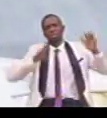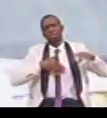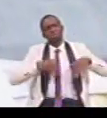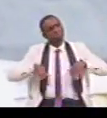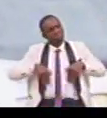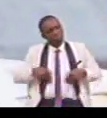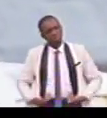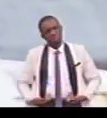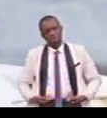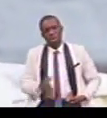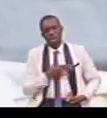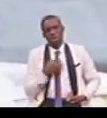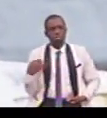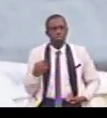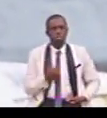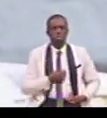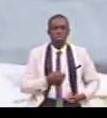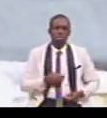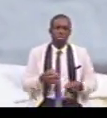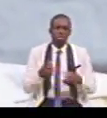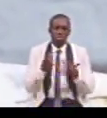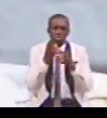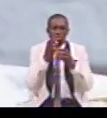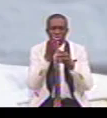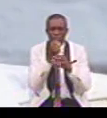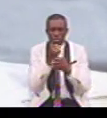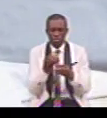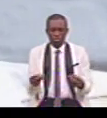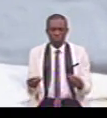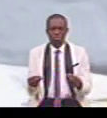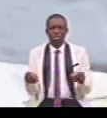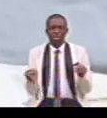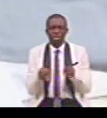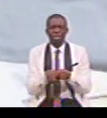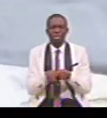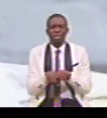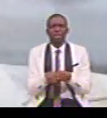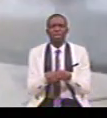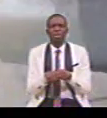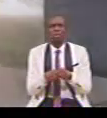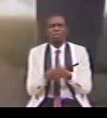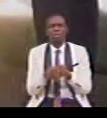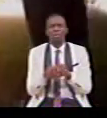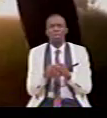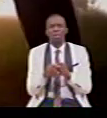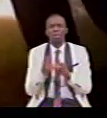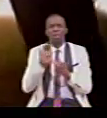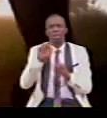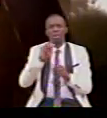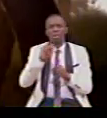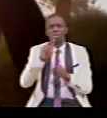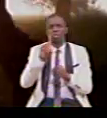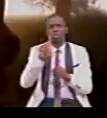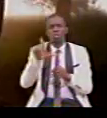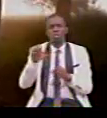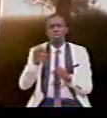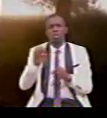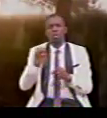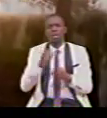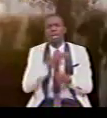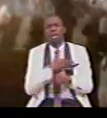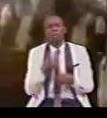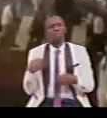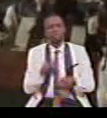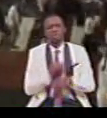I will melt down like Wax and we cannot have a backbone to continue and to endure many